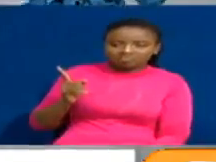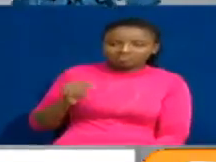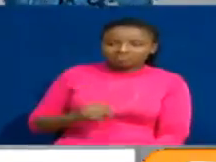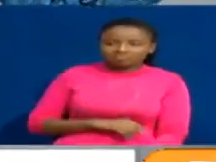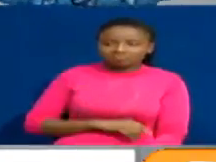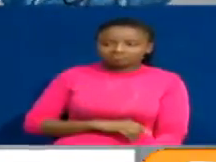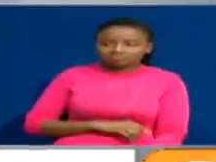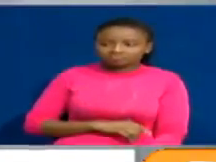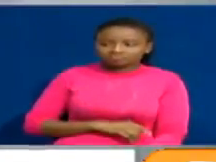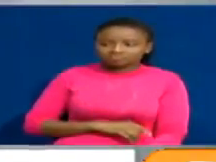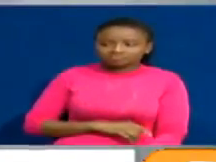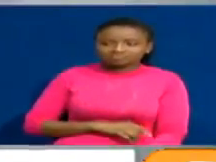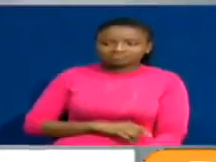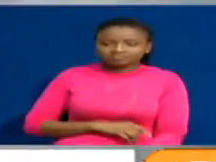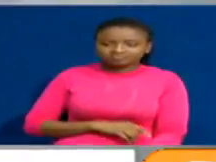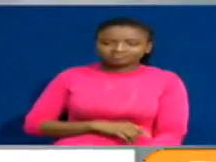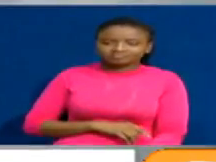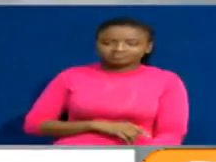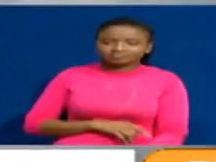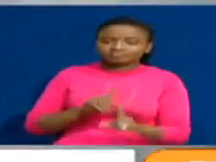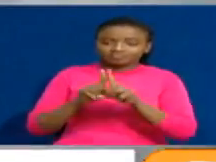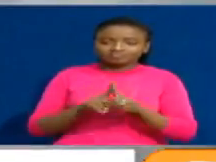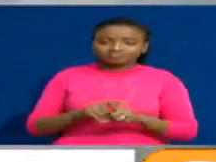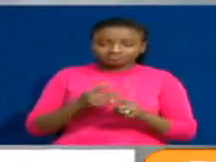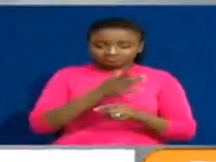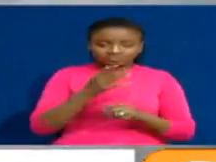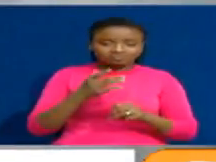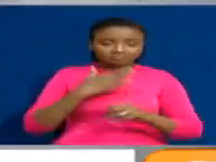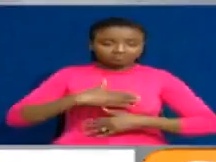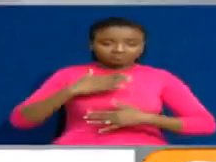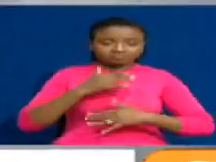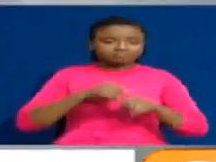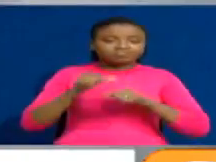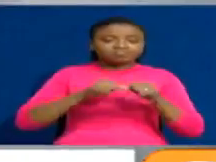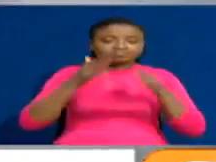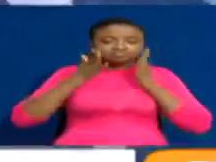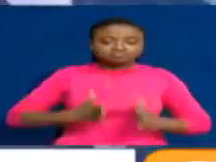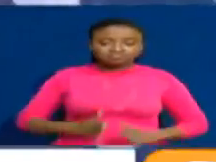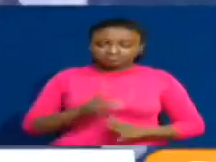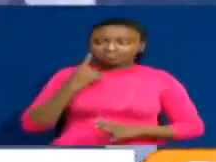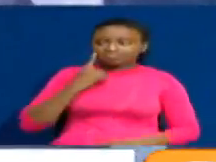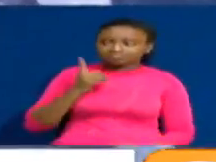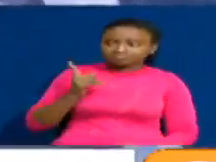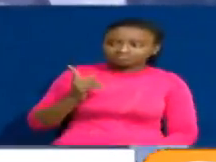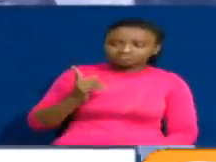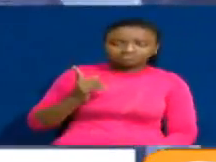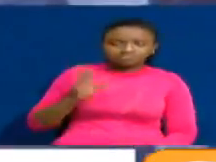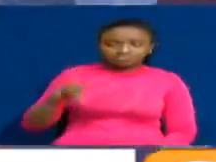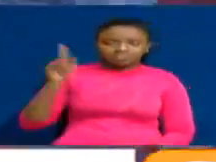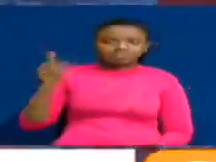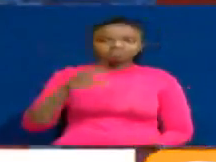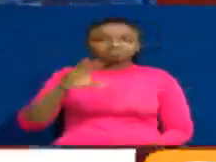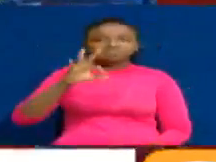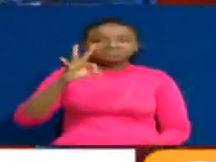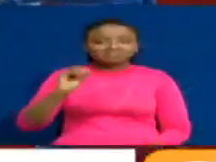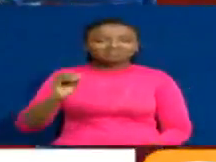causing more severe disease, and they are pushing scientists to find more answers. The lambda variant, detected in 30 countries,